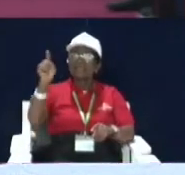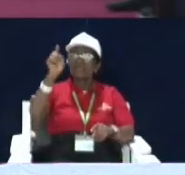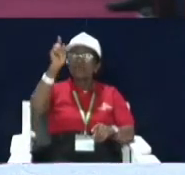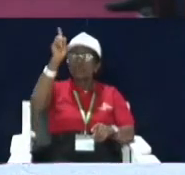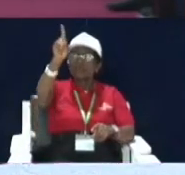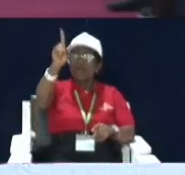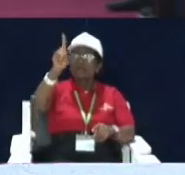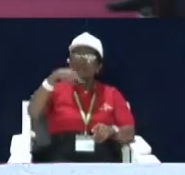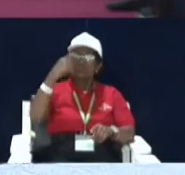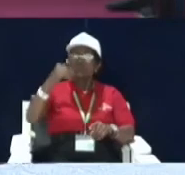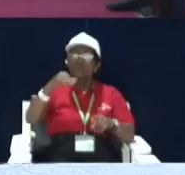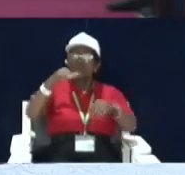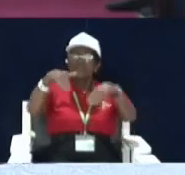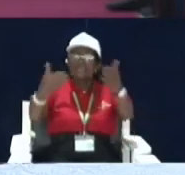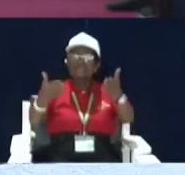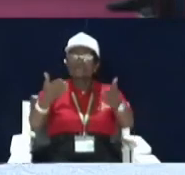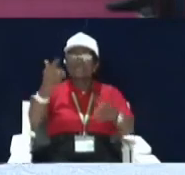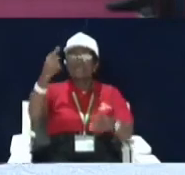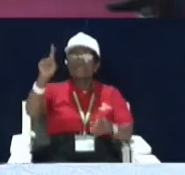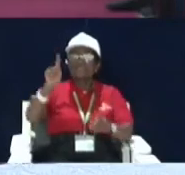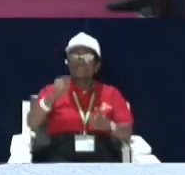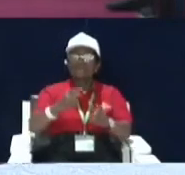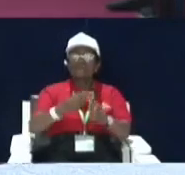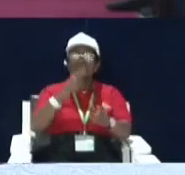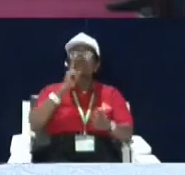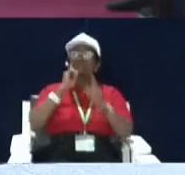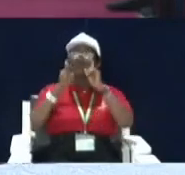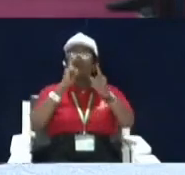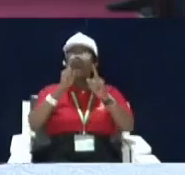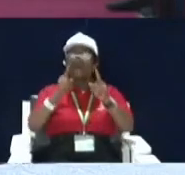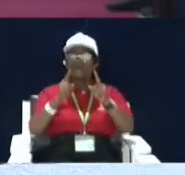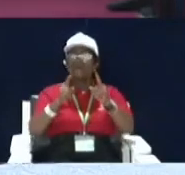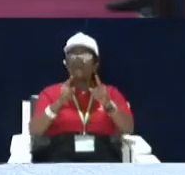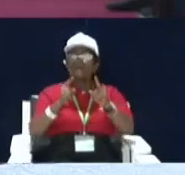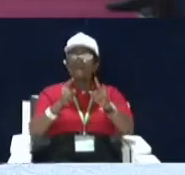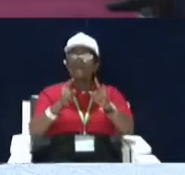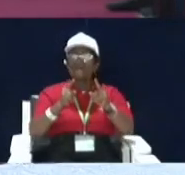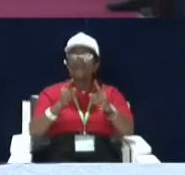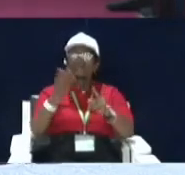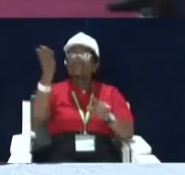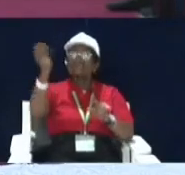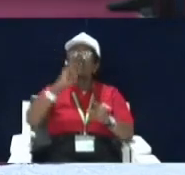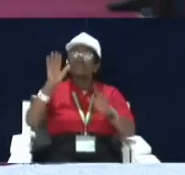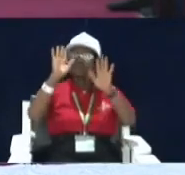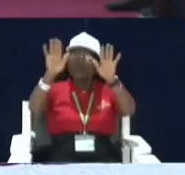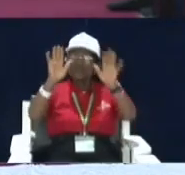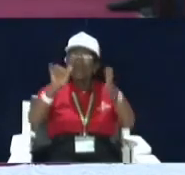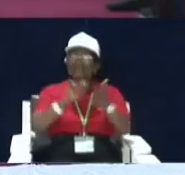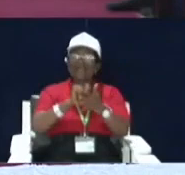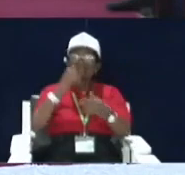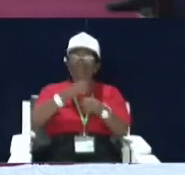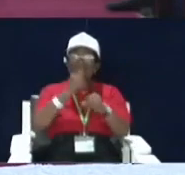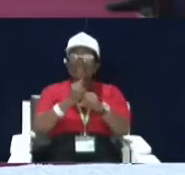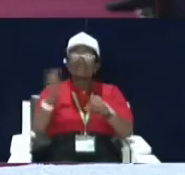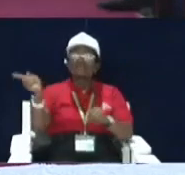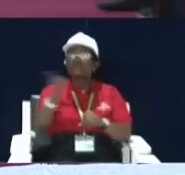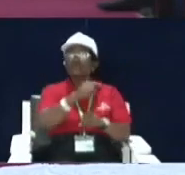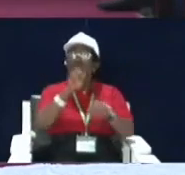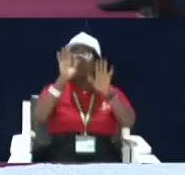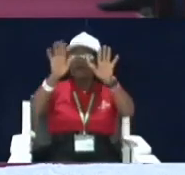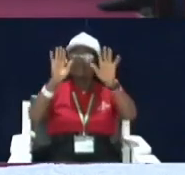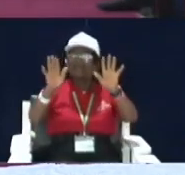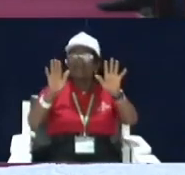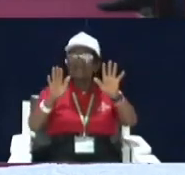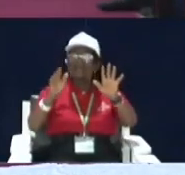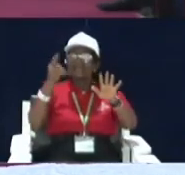who gave the first talk. Because a wonder is that which causes you to wonder. A wonder is that which causes